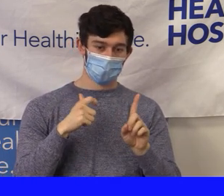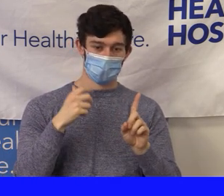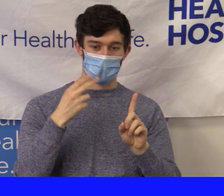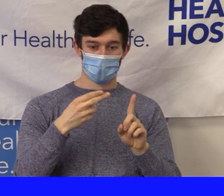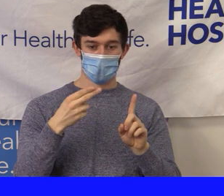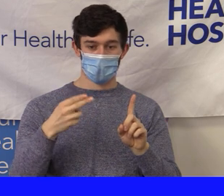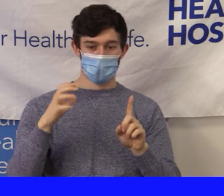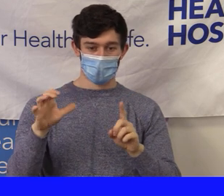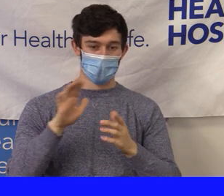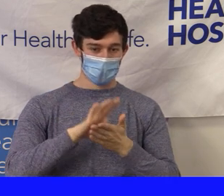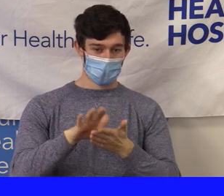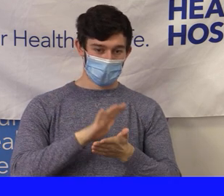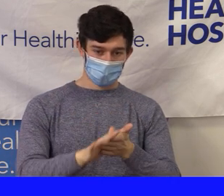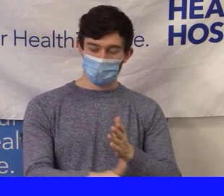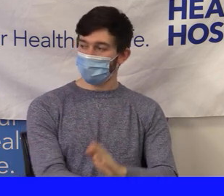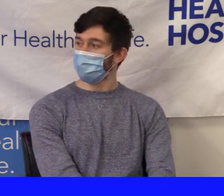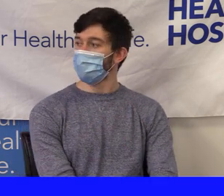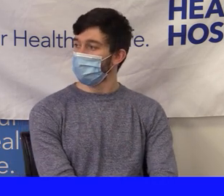and hospital cleanliness.